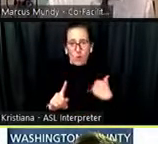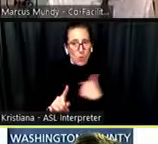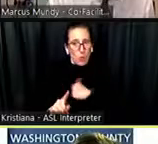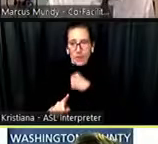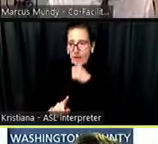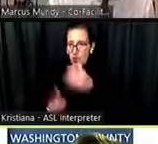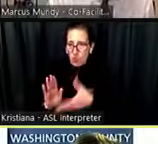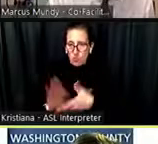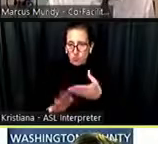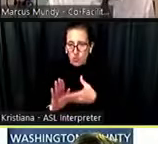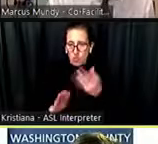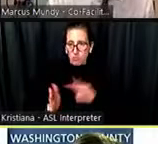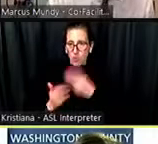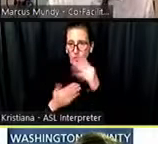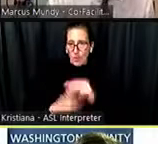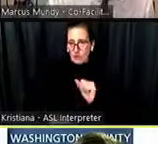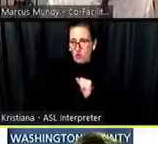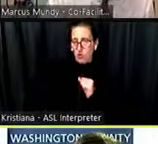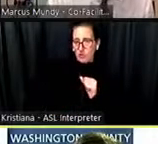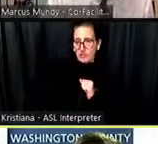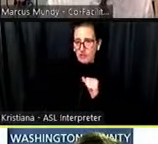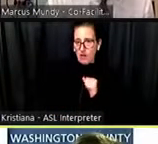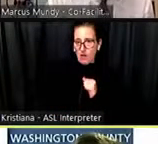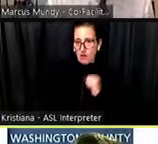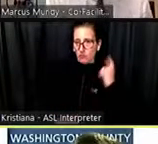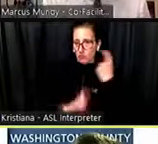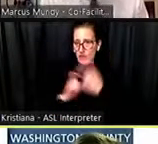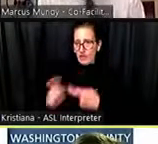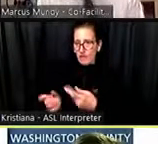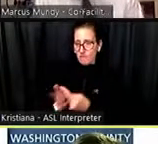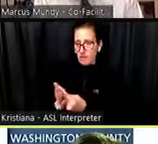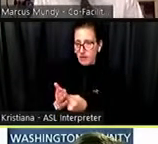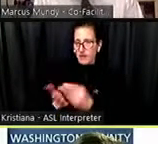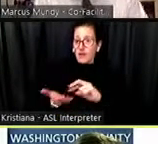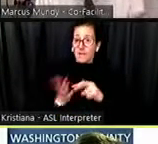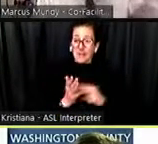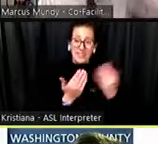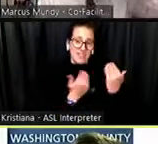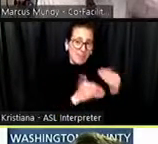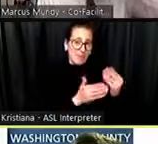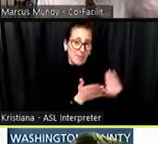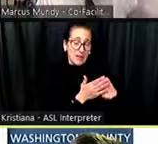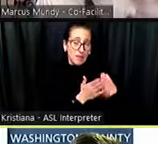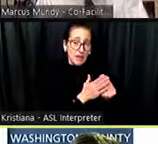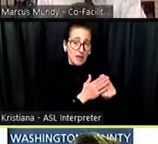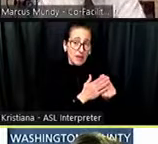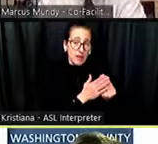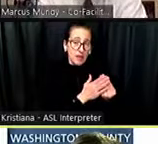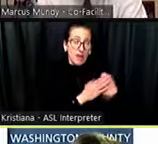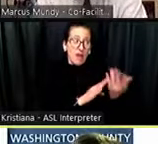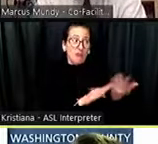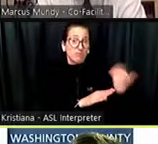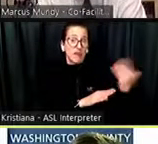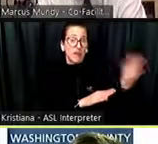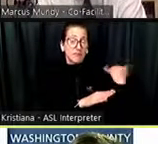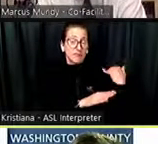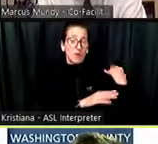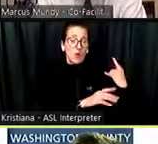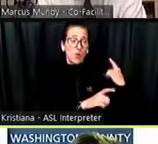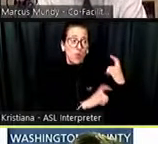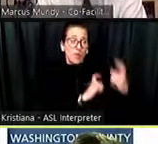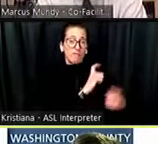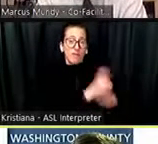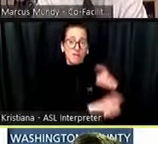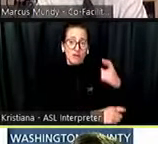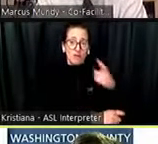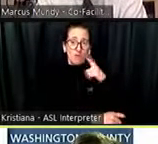are limited funds that have historically been directed towards this category, and we have